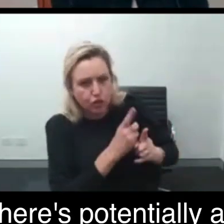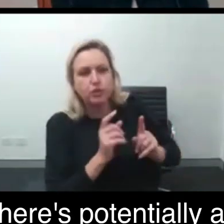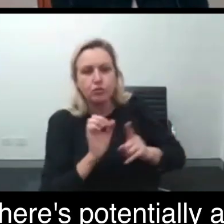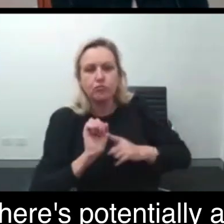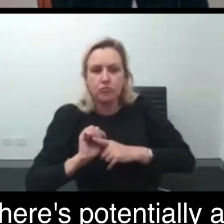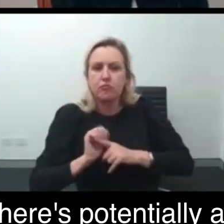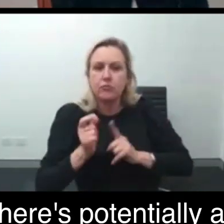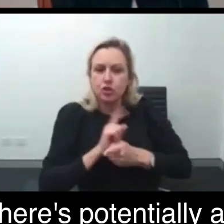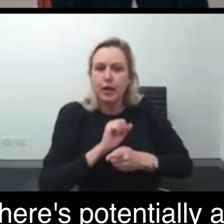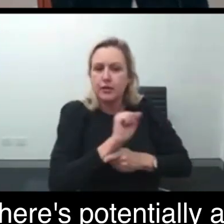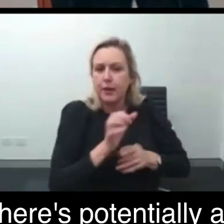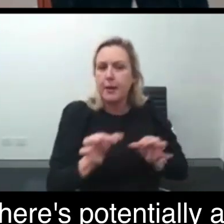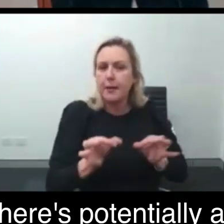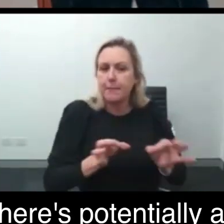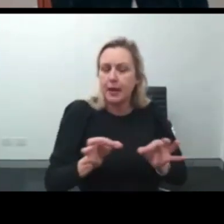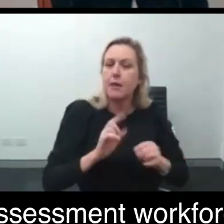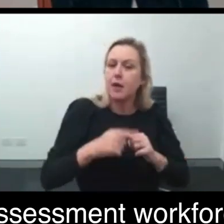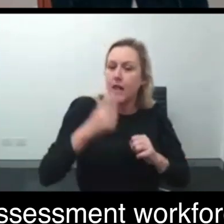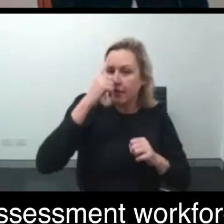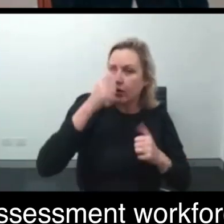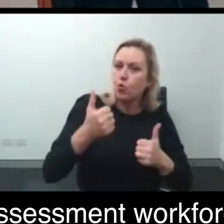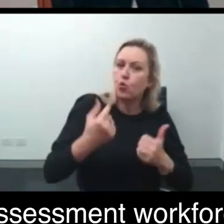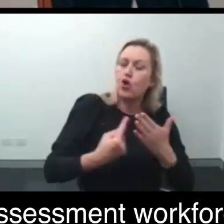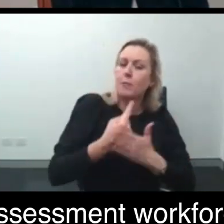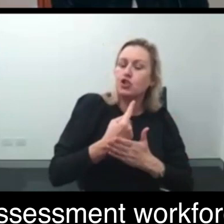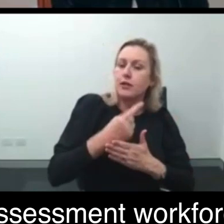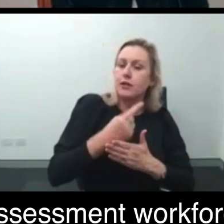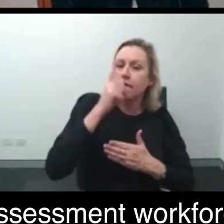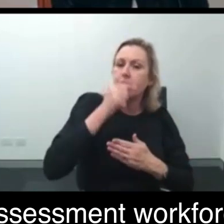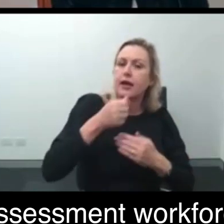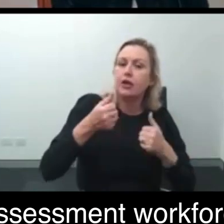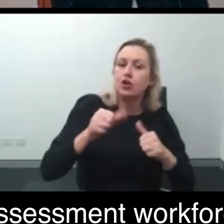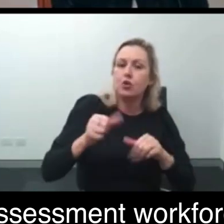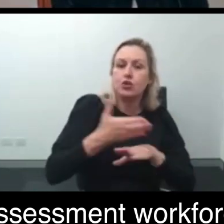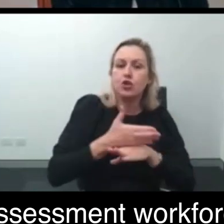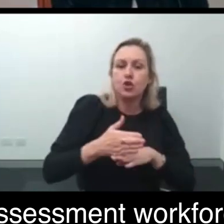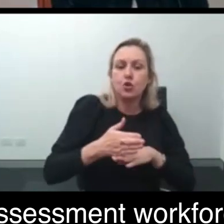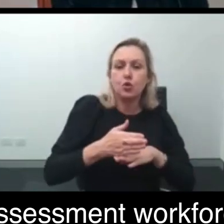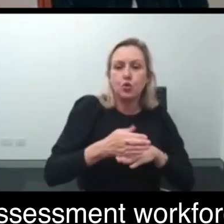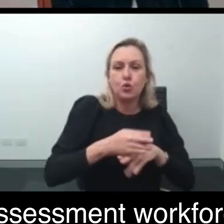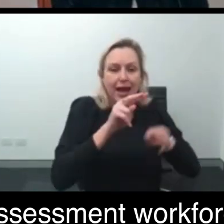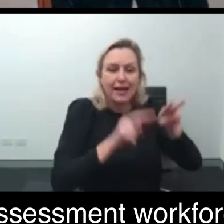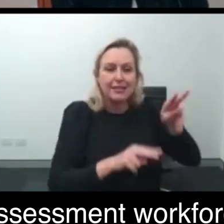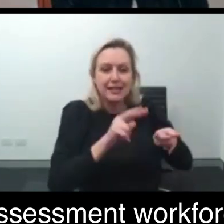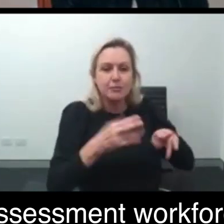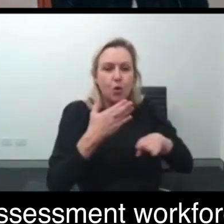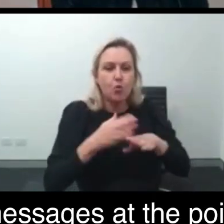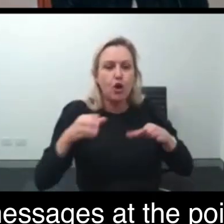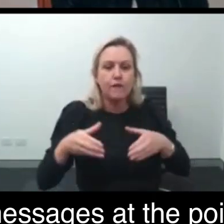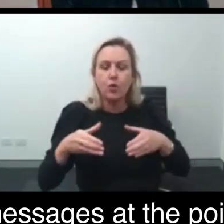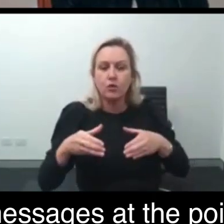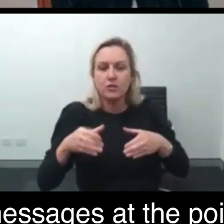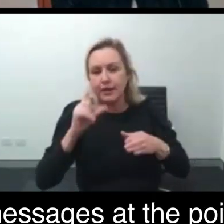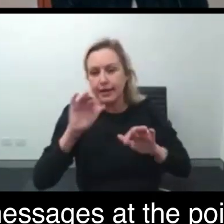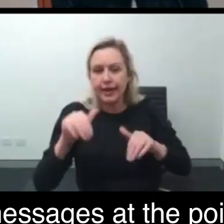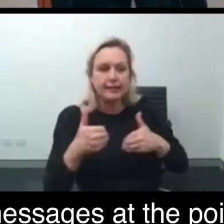also think there's potentially a good opportunity to use the new assessment workforce to be delivering some